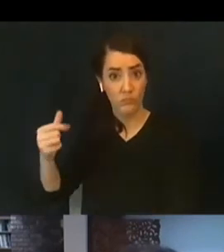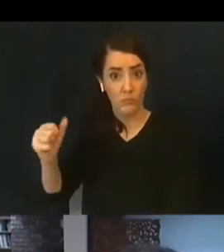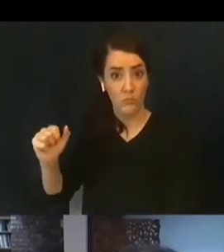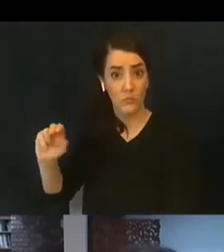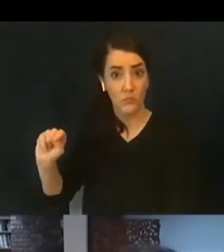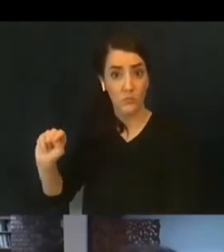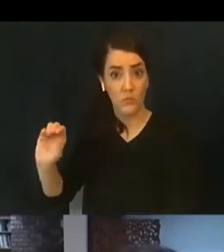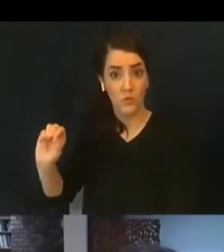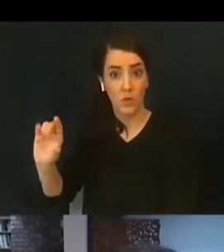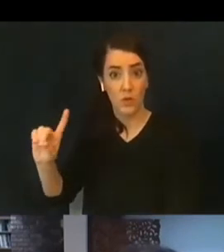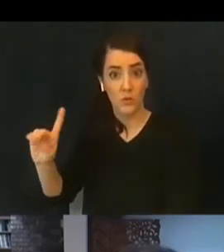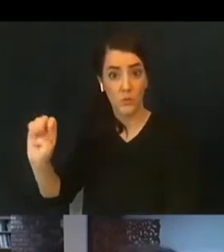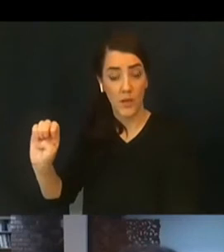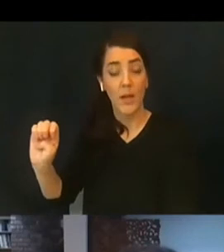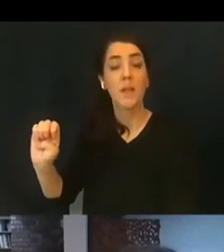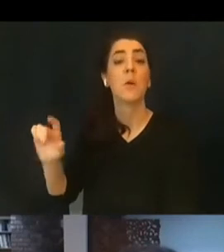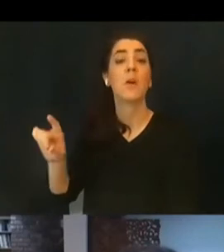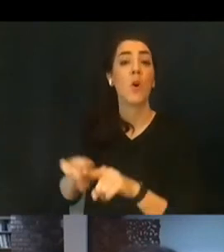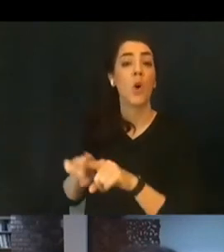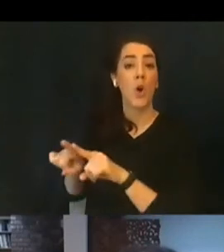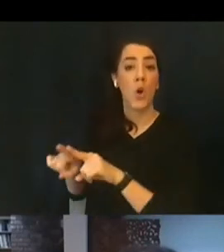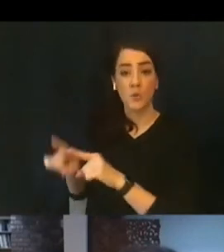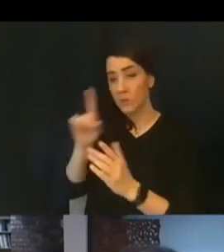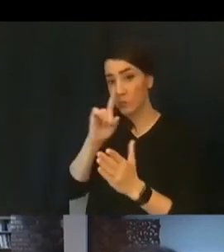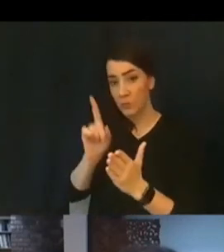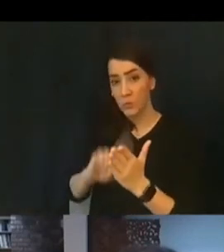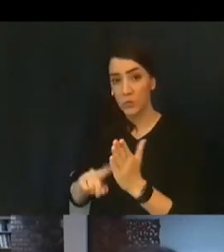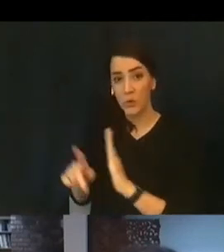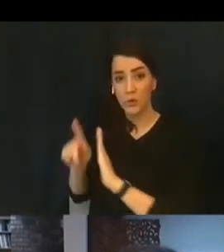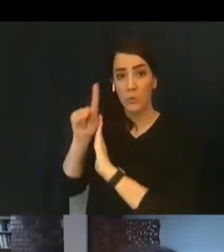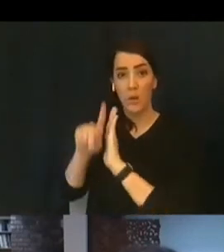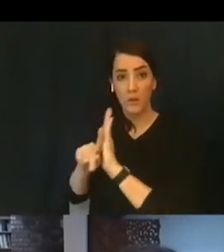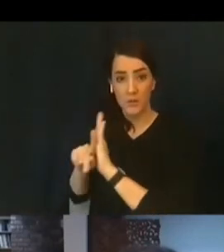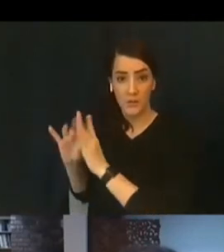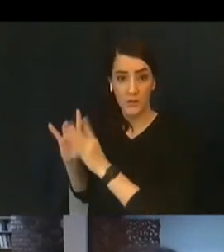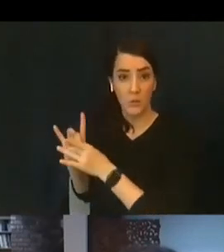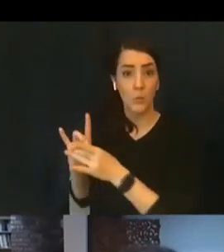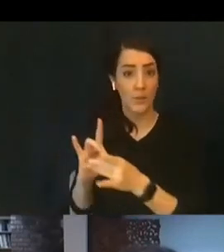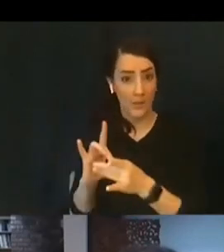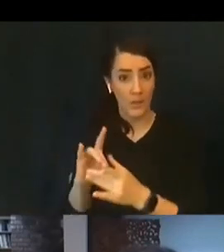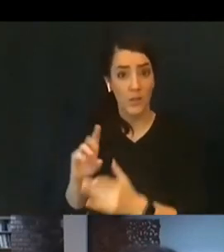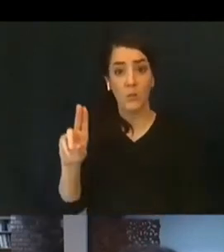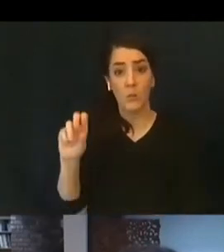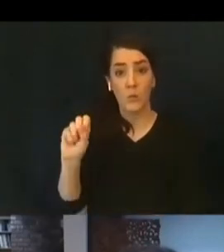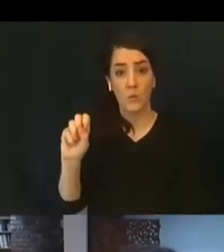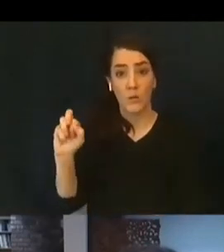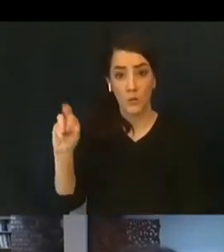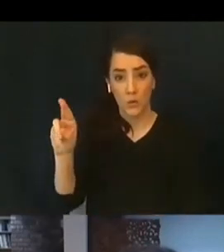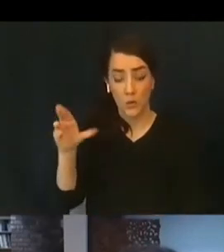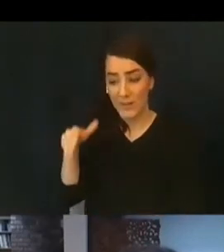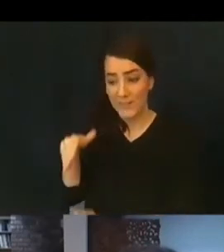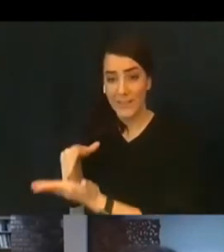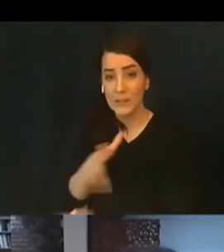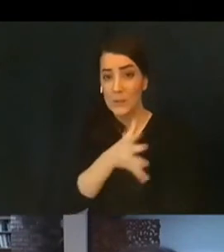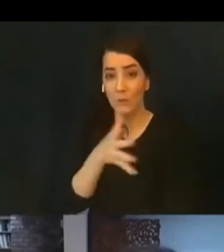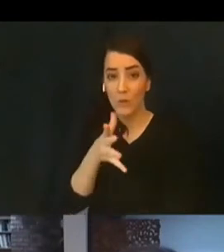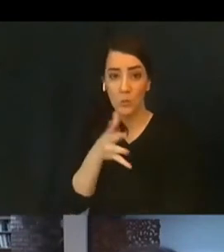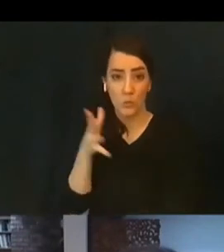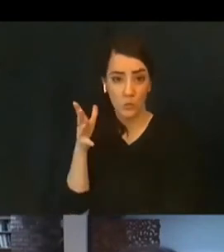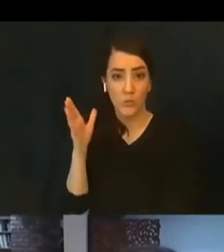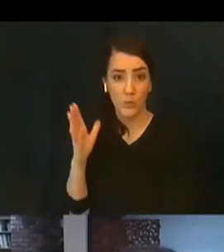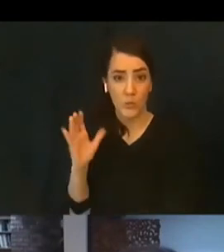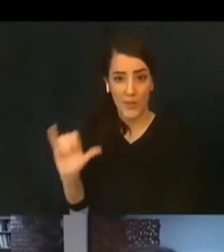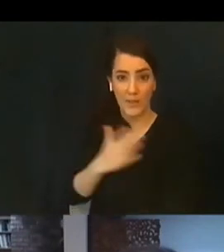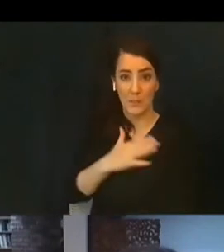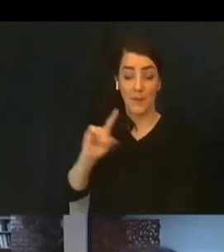Soviet policy towards the peasantry in general, but in particular against Ukrainians. So I, that's the first thought that comes to my mind as,